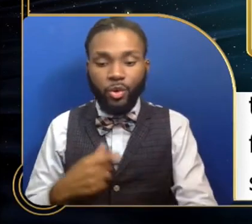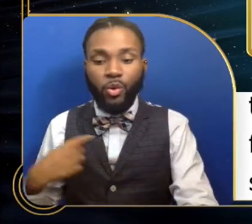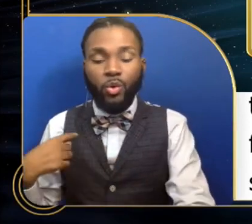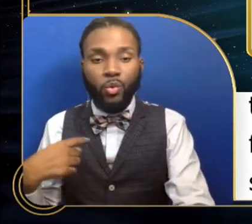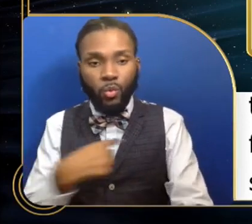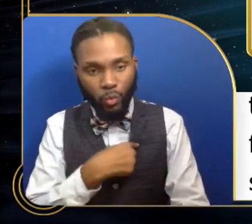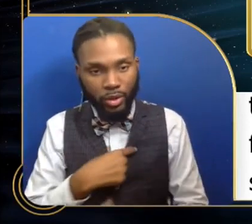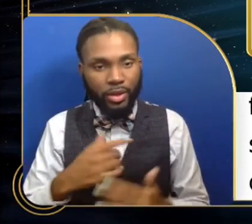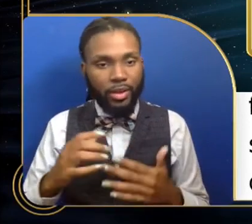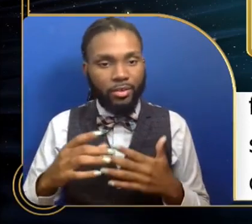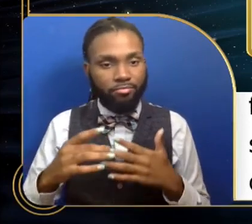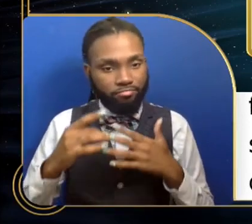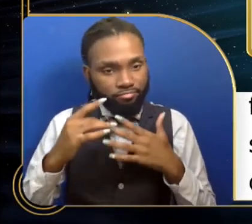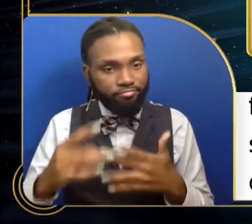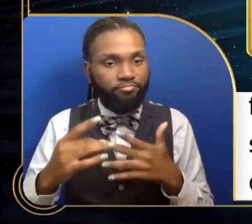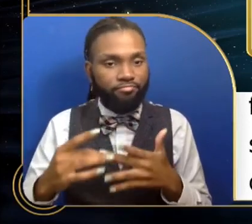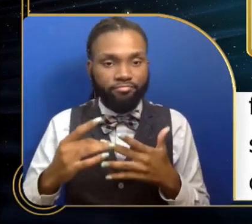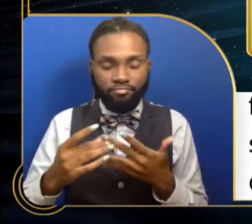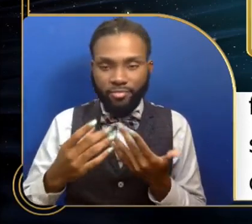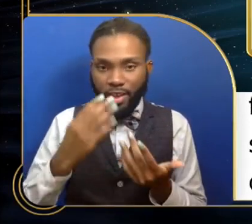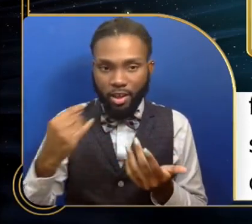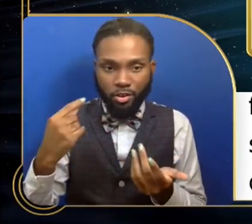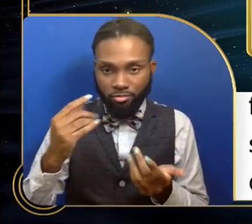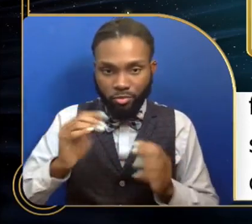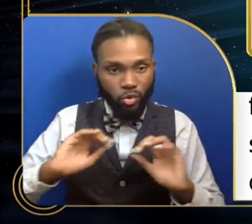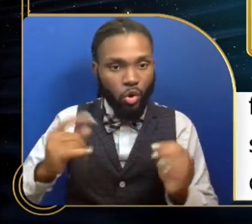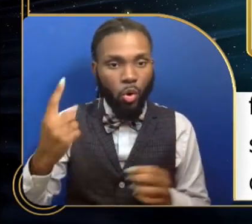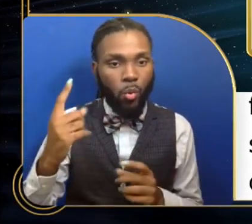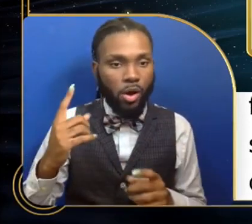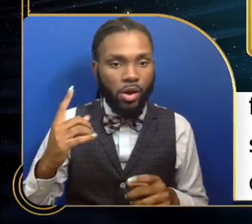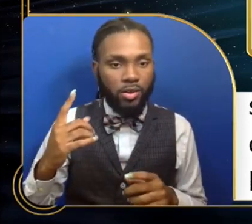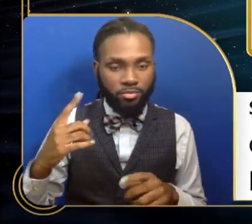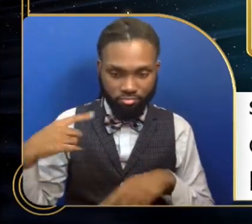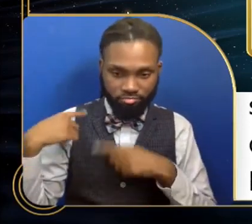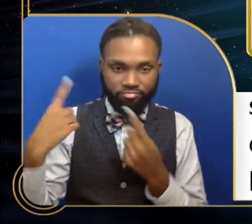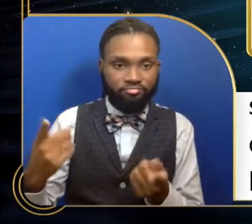pioneering and paving the way, and no one has ever got this far.